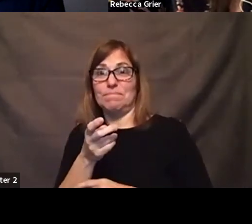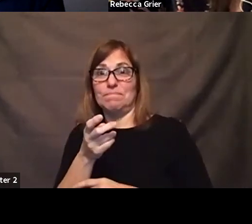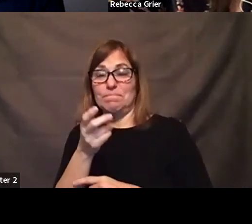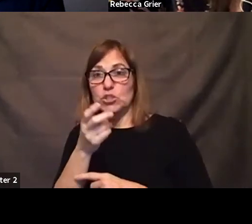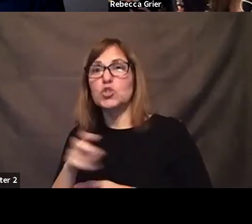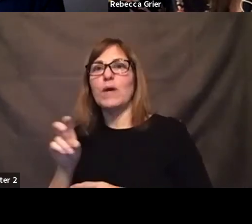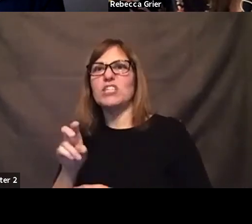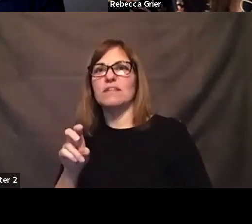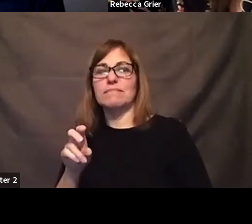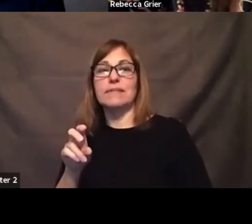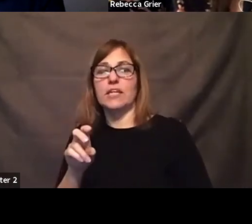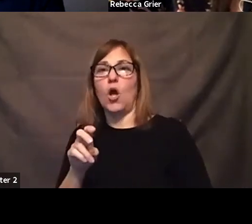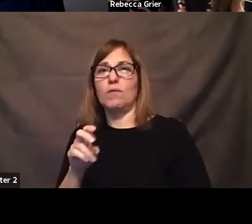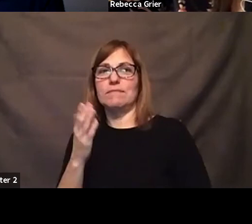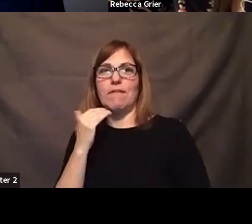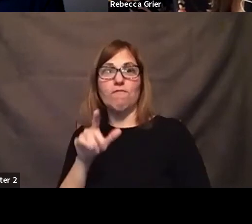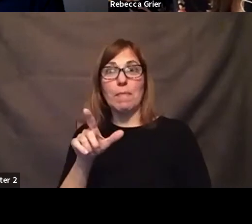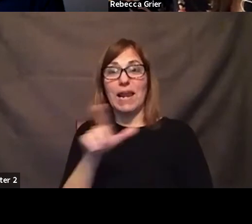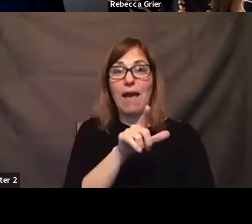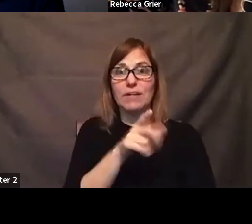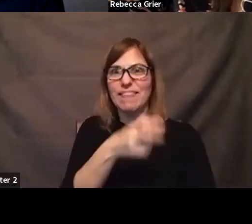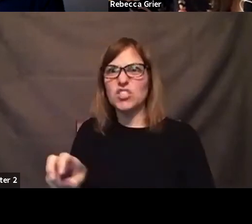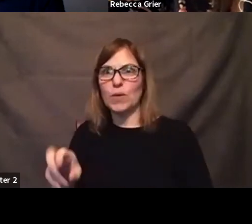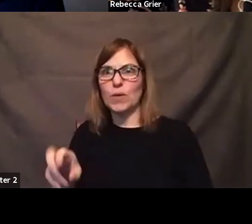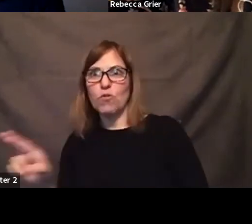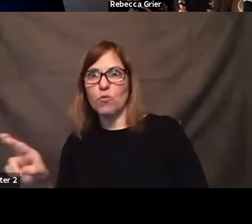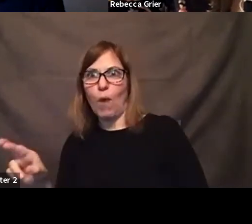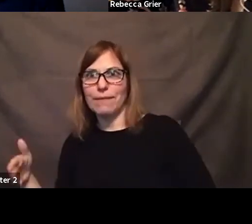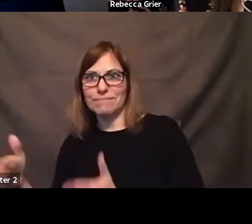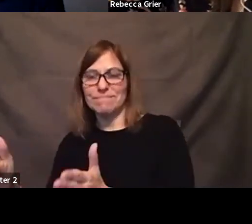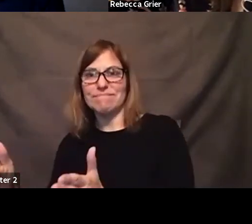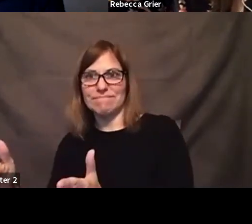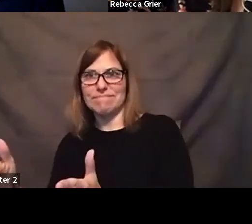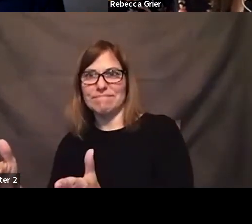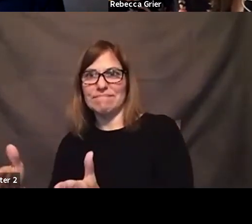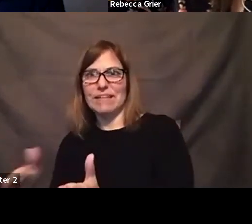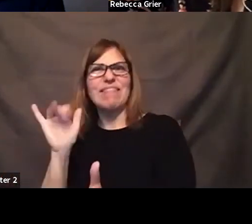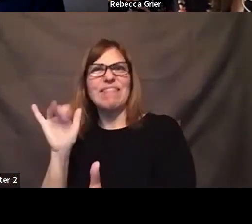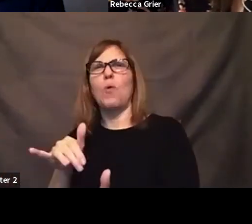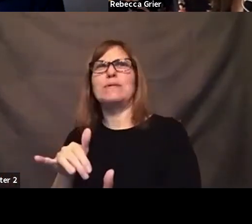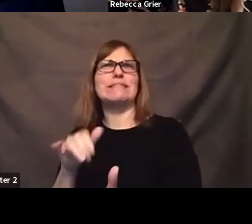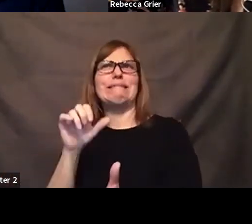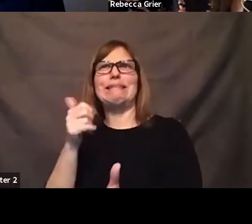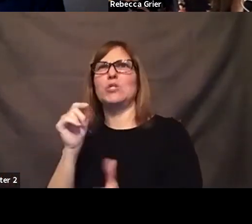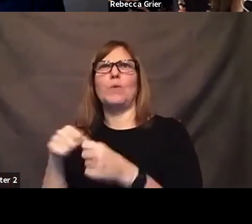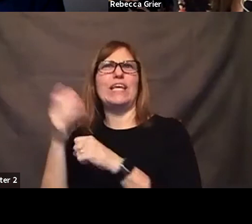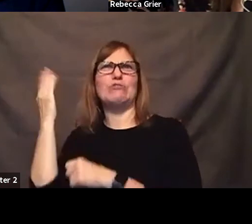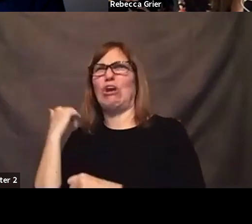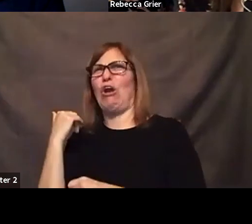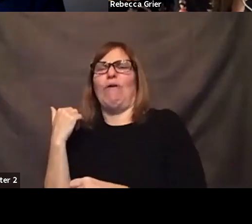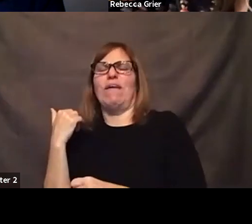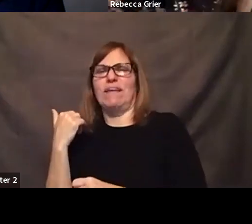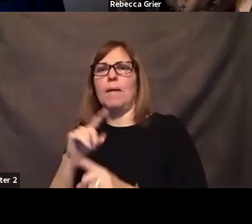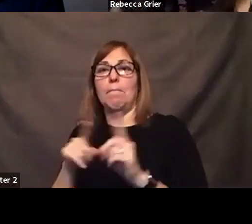road to the right side of the road, right? And that's kind of what this was decades ago, but that's kind of what we're going to have to do at some